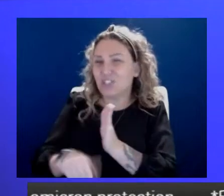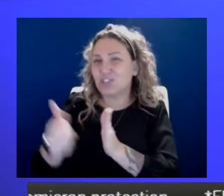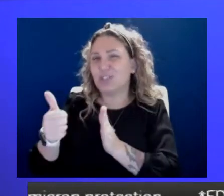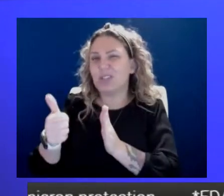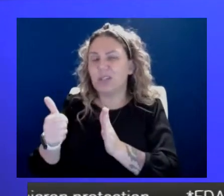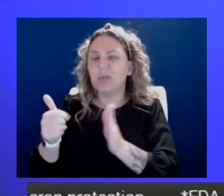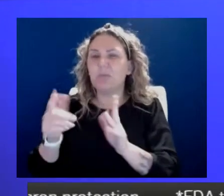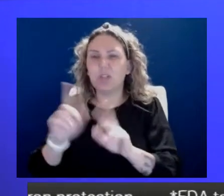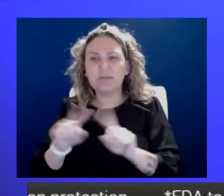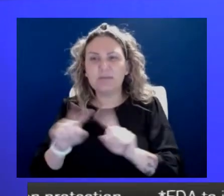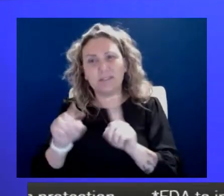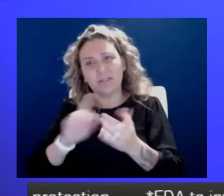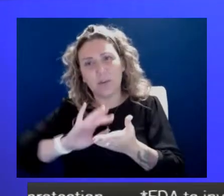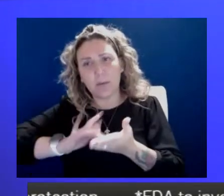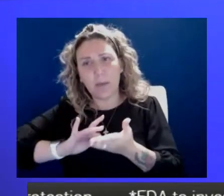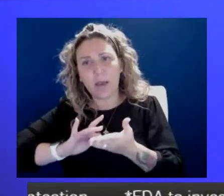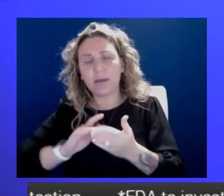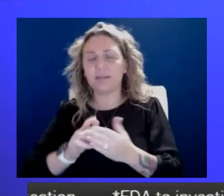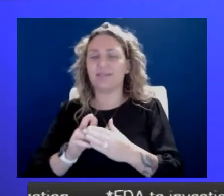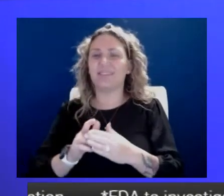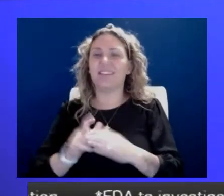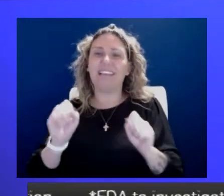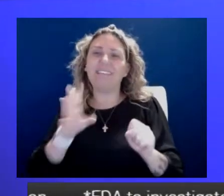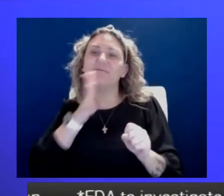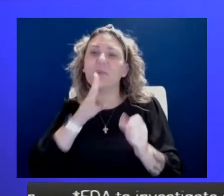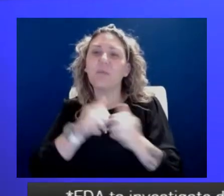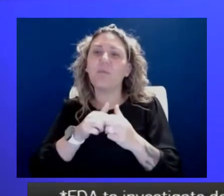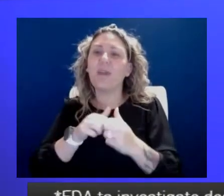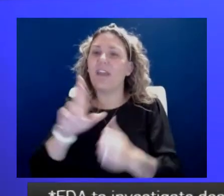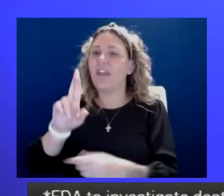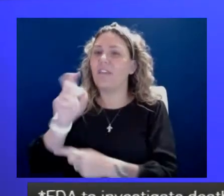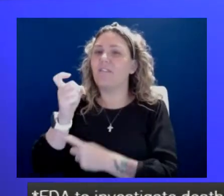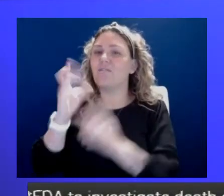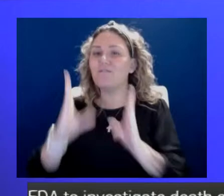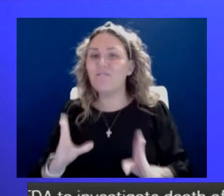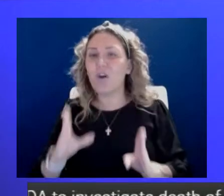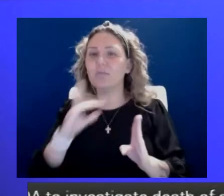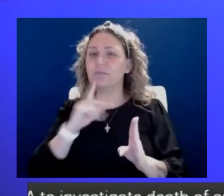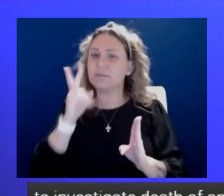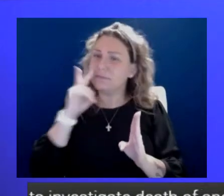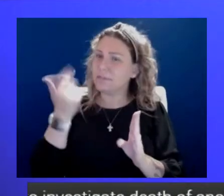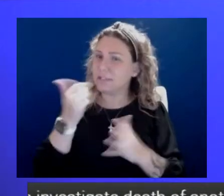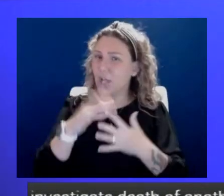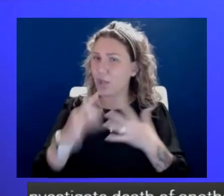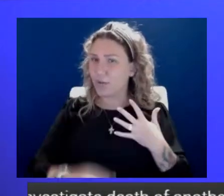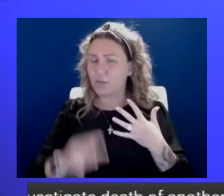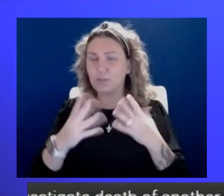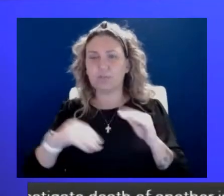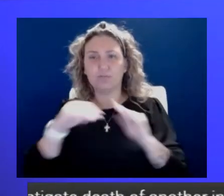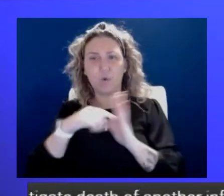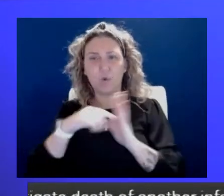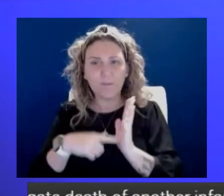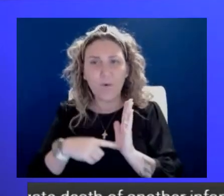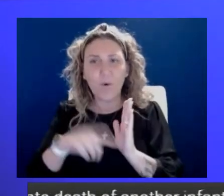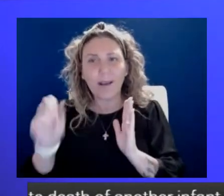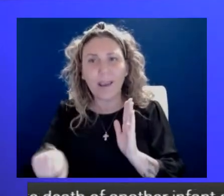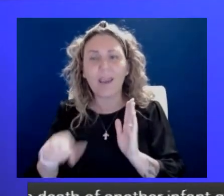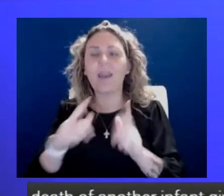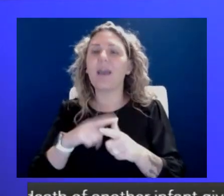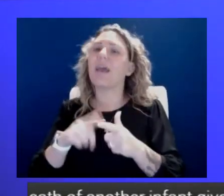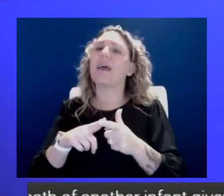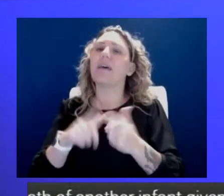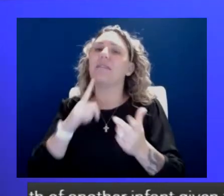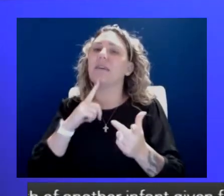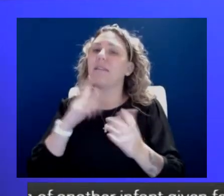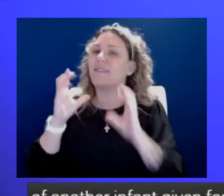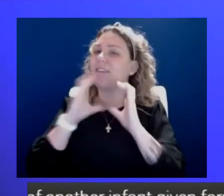kind of talk with our pharmacists and see what other options the patients might have that are more affordable, and then take that conversation back to the